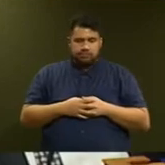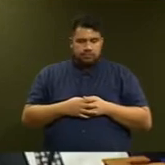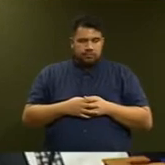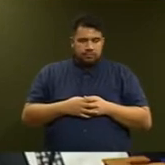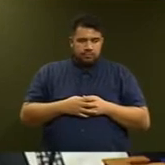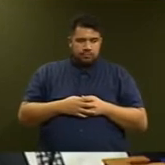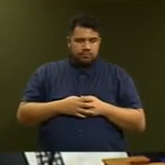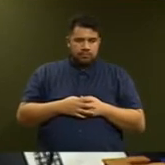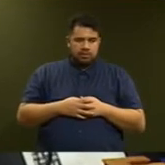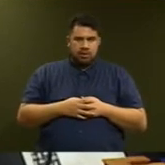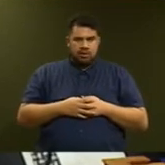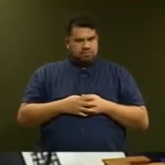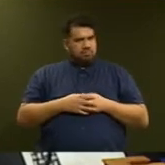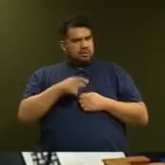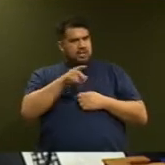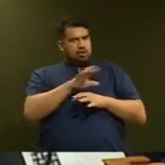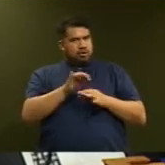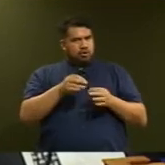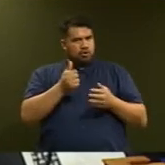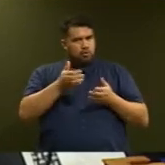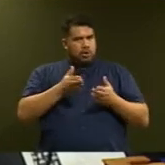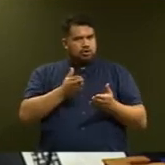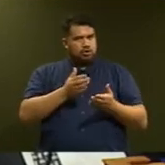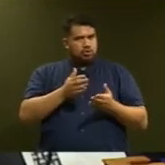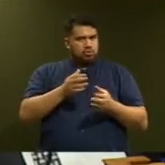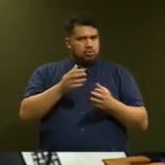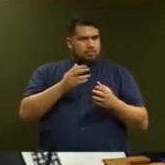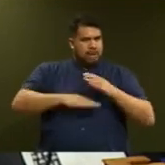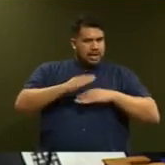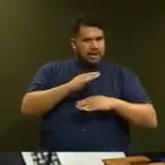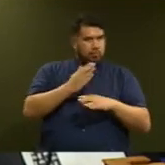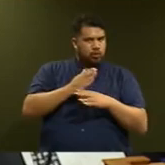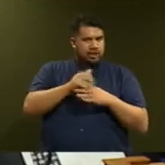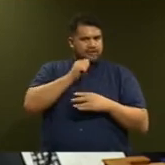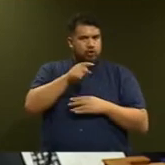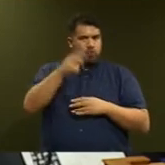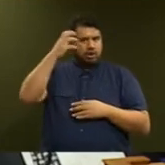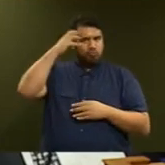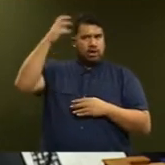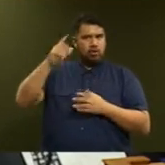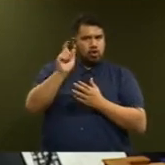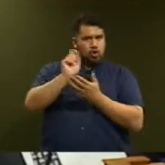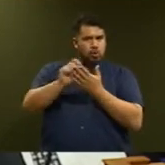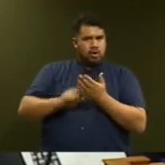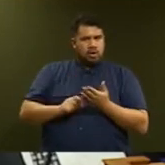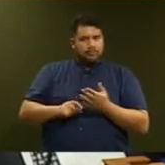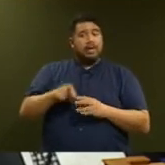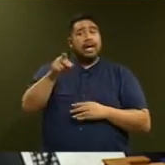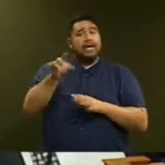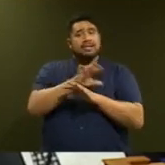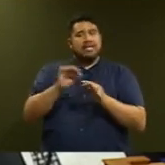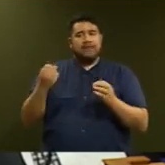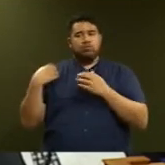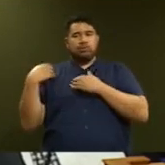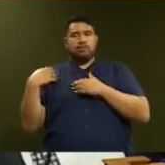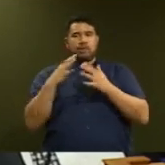Order. Bearing in mind he never ever held the warrant and is misclaiming that all the time. He never held the warrant. He never held the warrant, but he